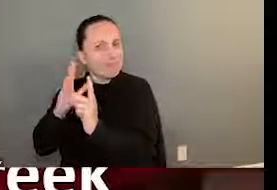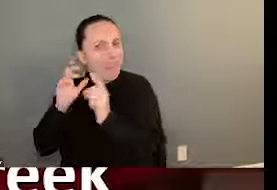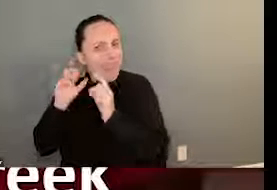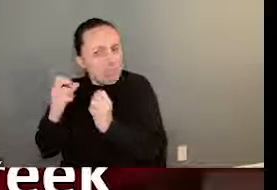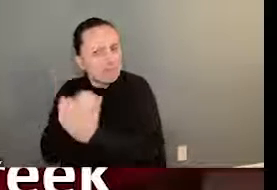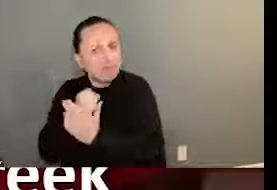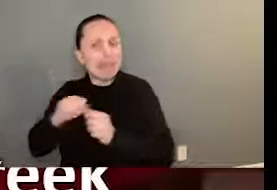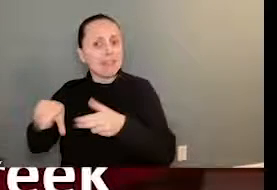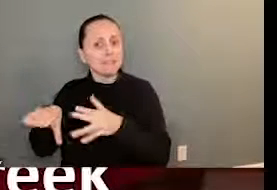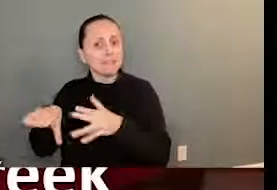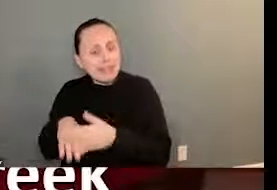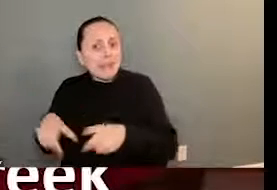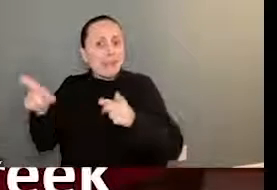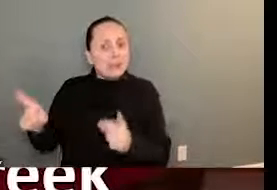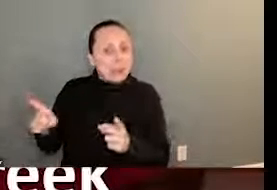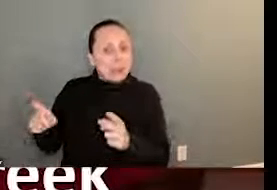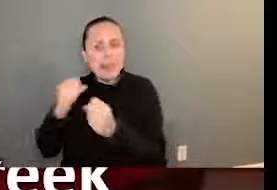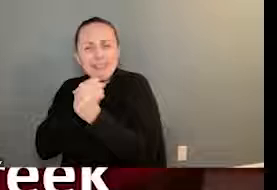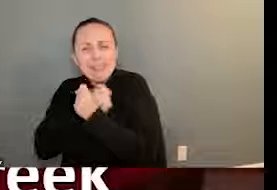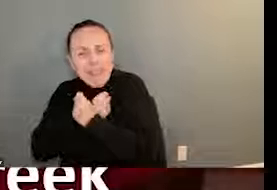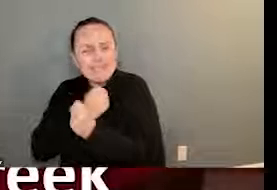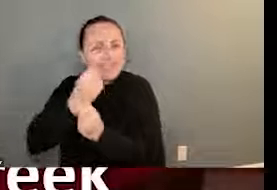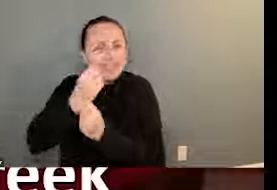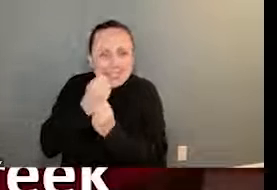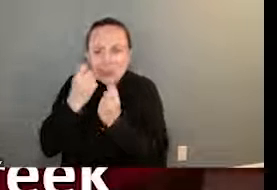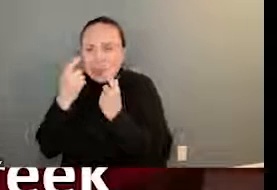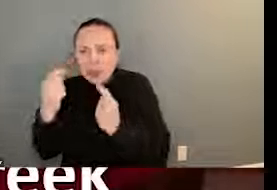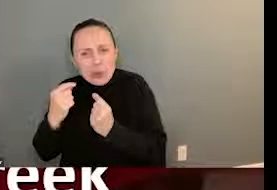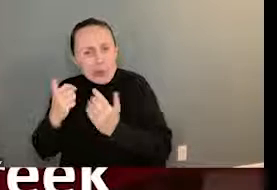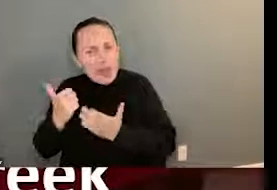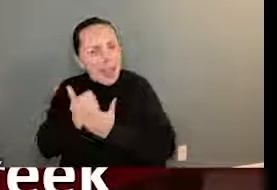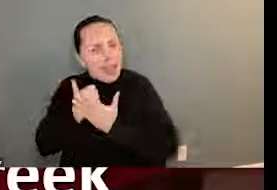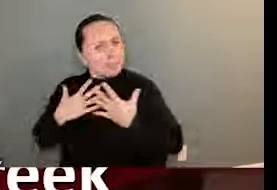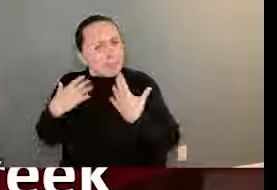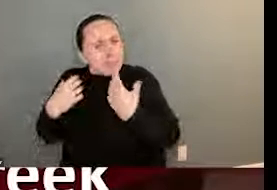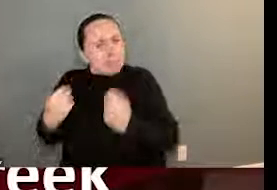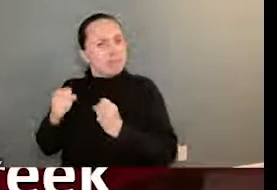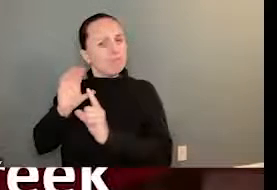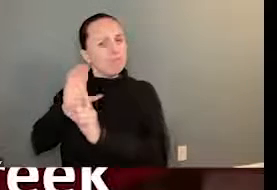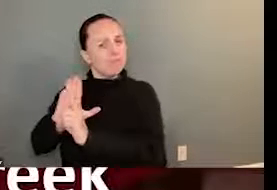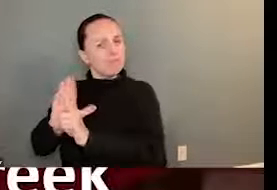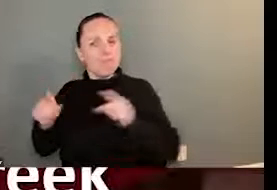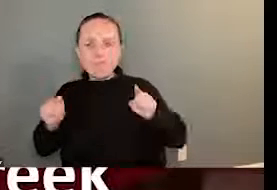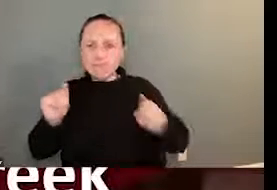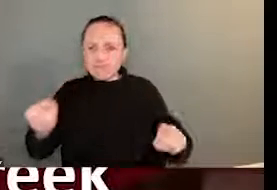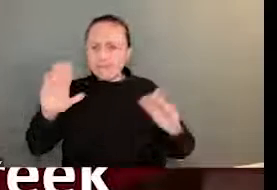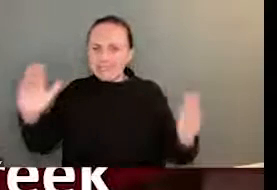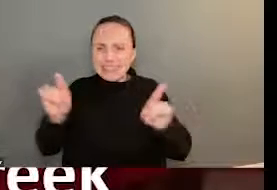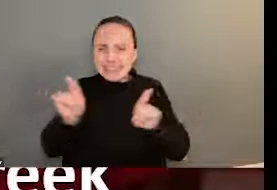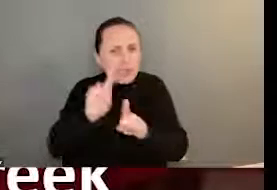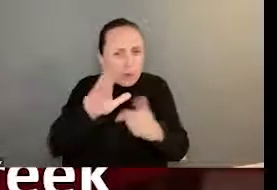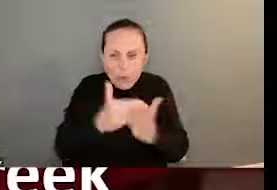to breathe, to love, to eat, to do the things that help sustain me. That is the same case for all other